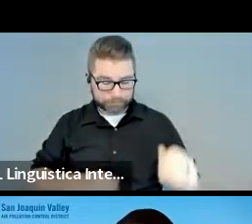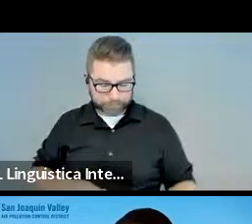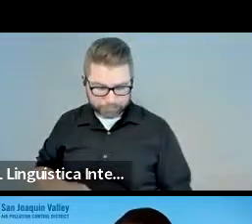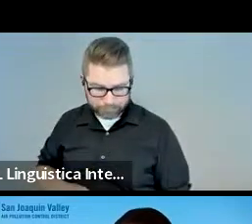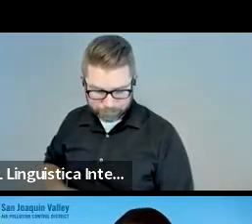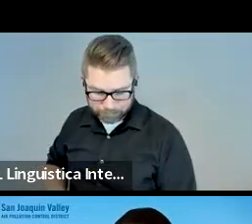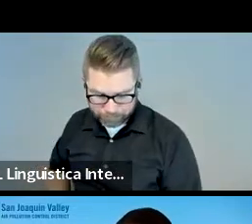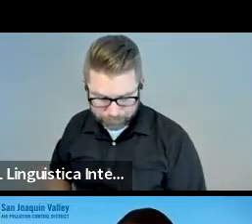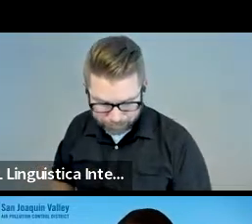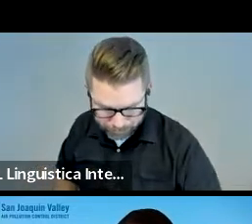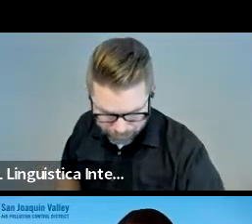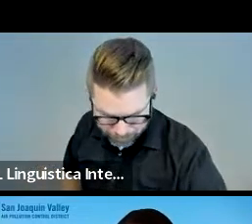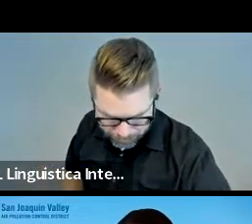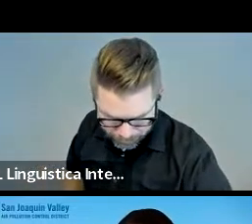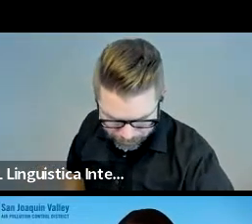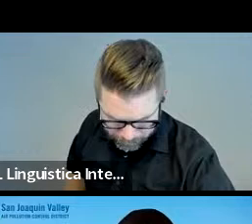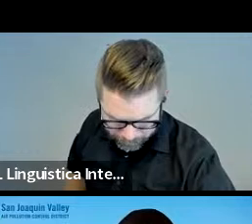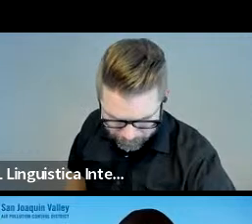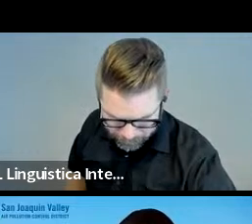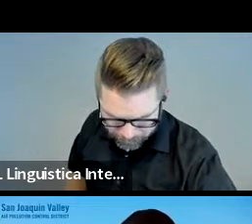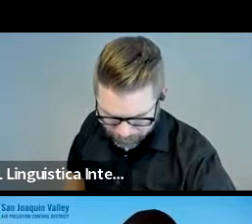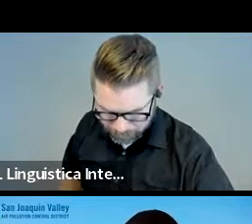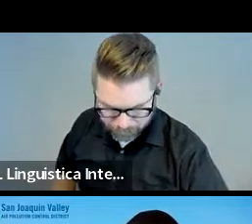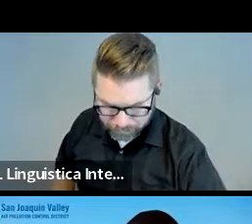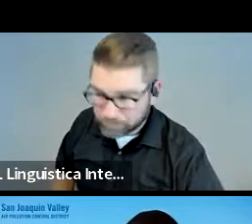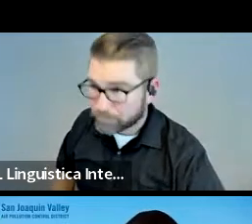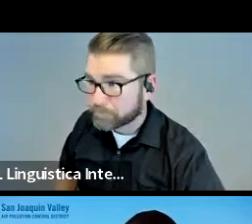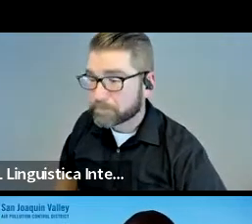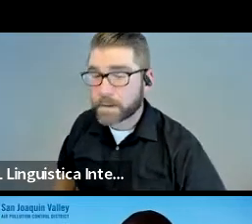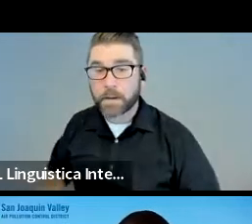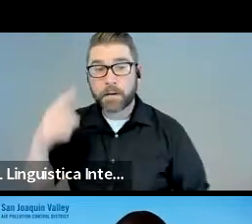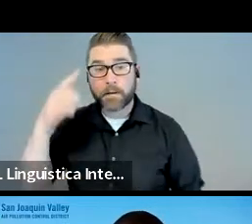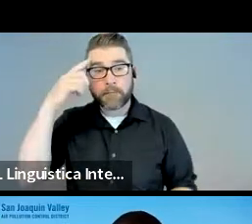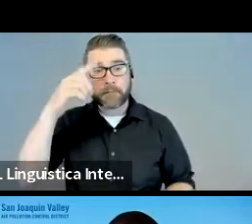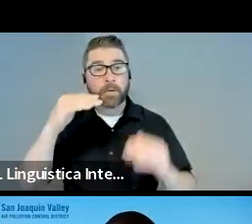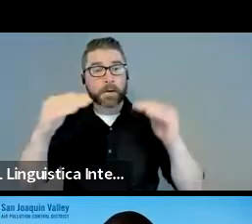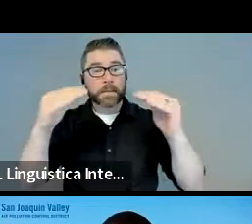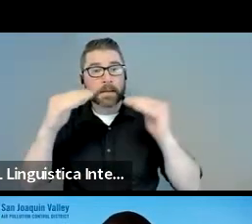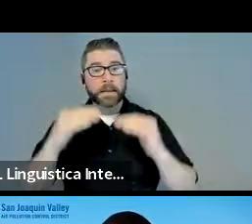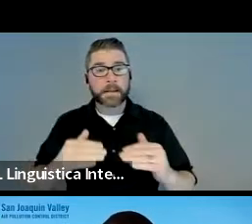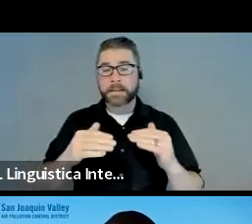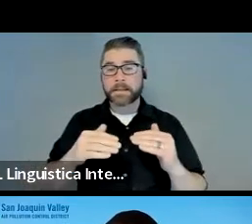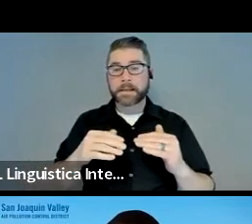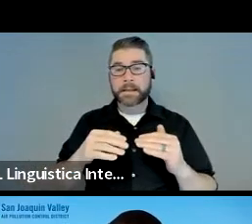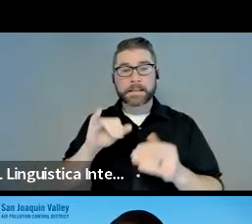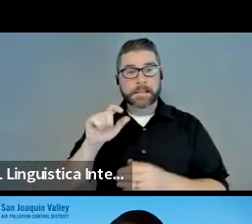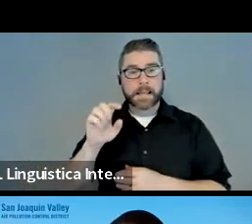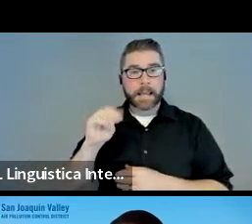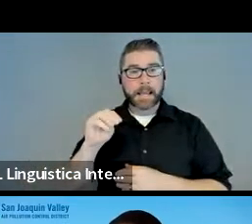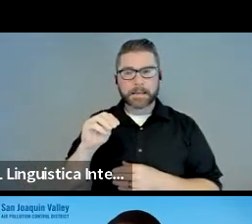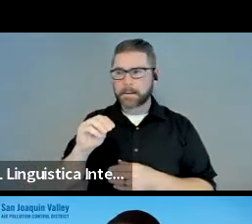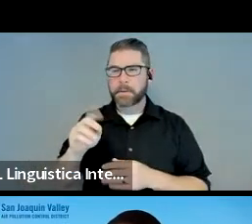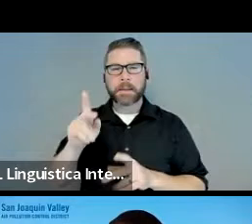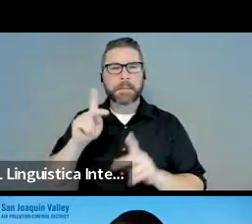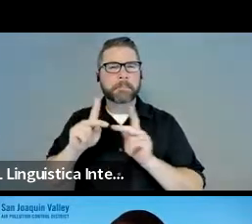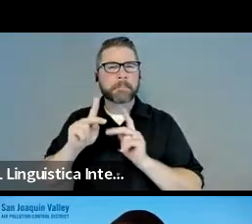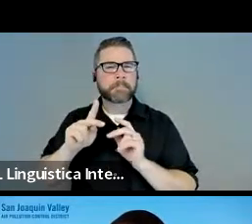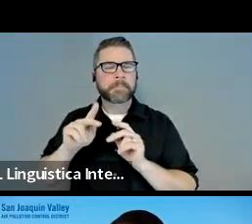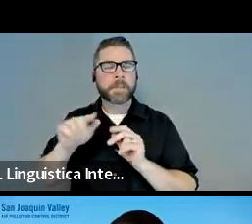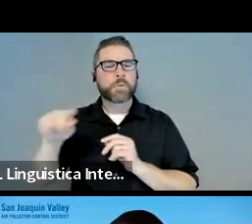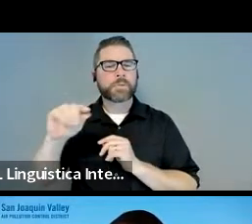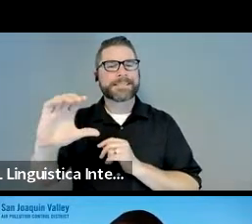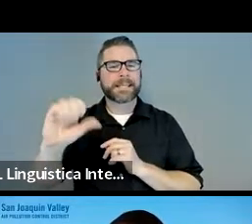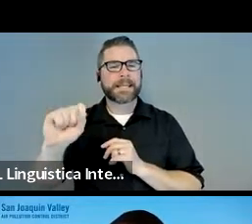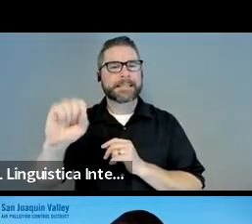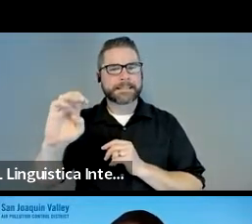this next agenda item, we'd like to take some time to review CSC members' feedback that they shared during the in-person meeting around